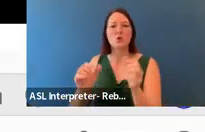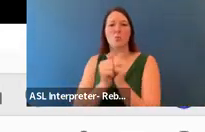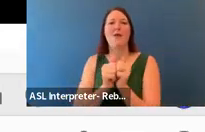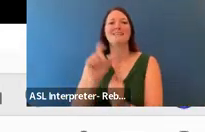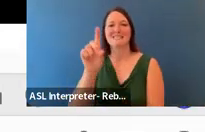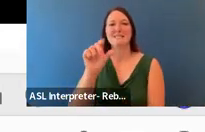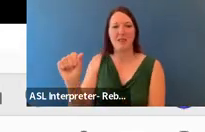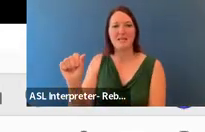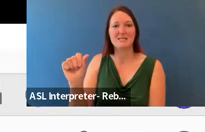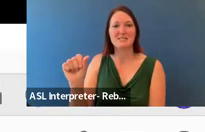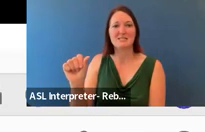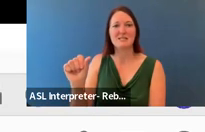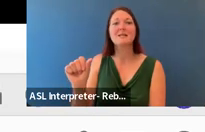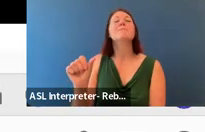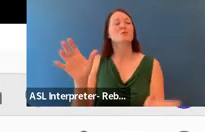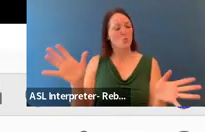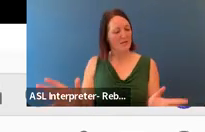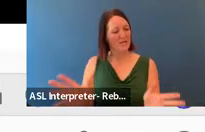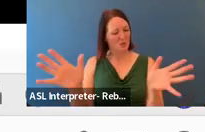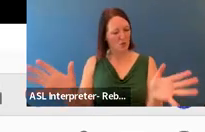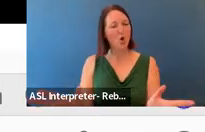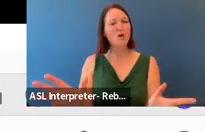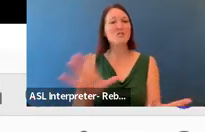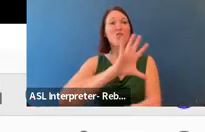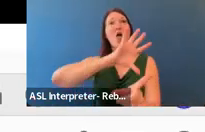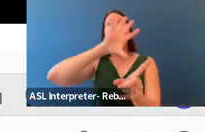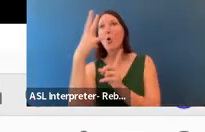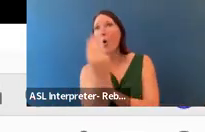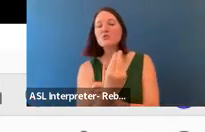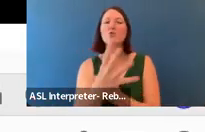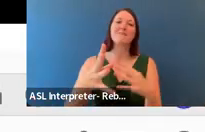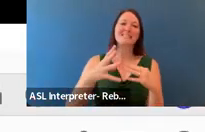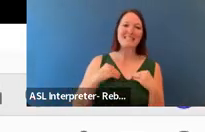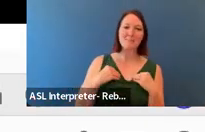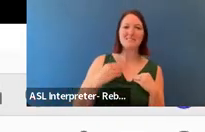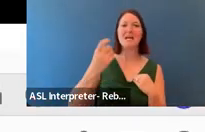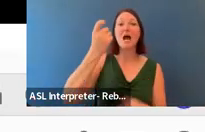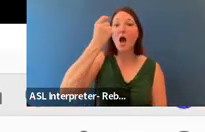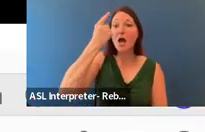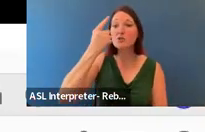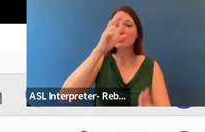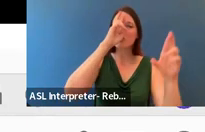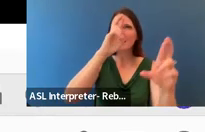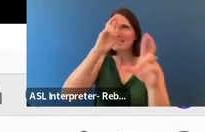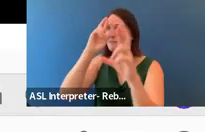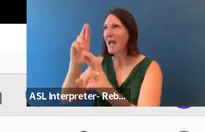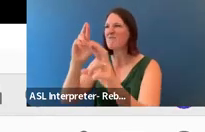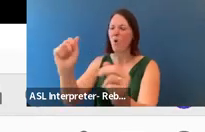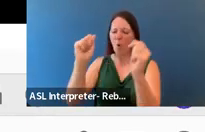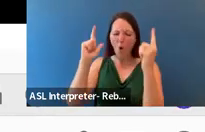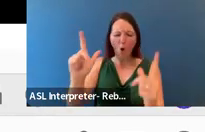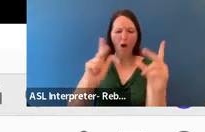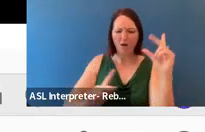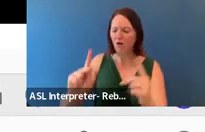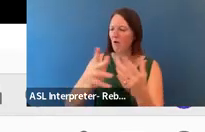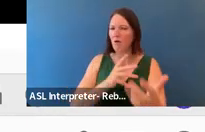disabilities, fostering a culture of acceptance, understanding, and respect for all individuals, regardless